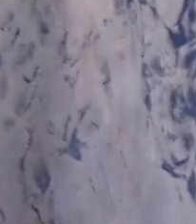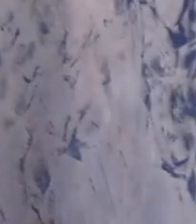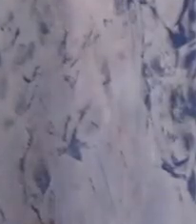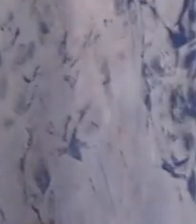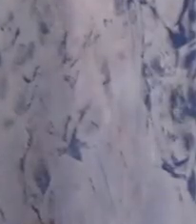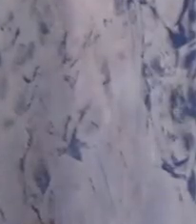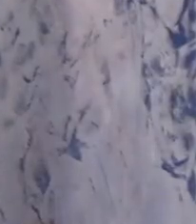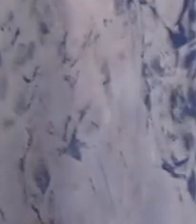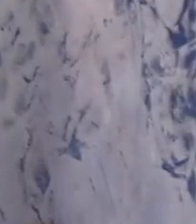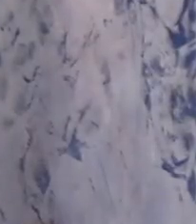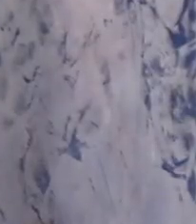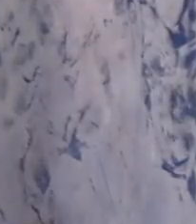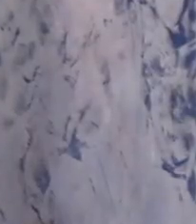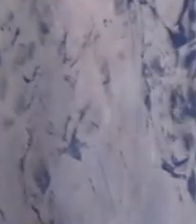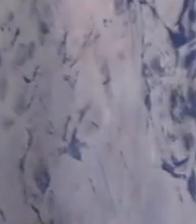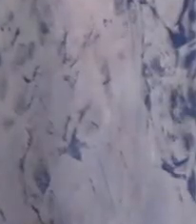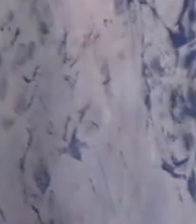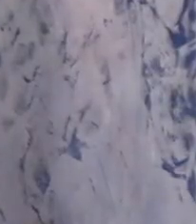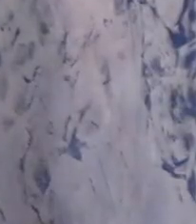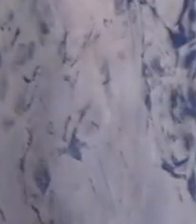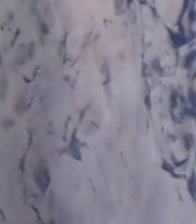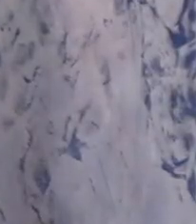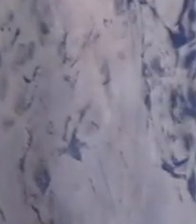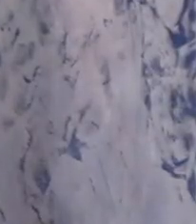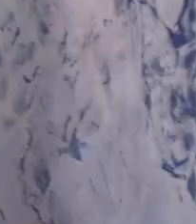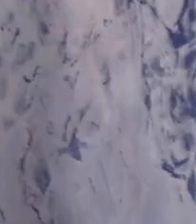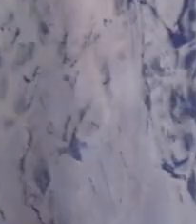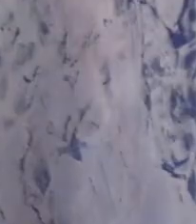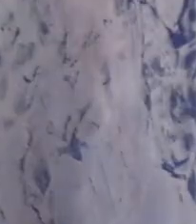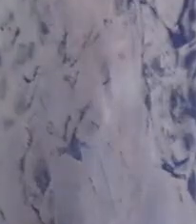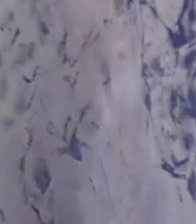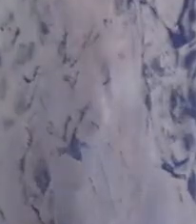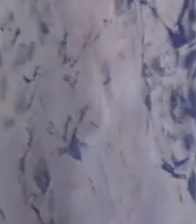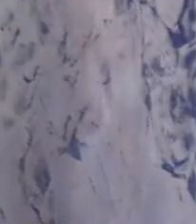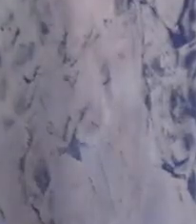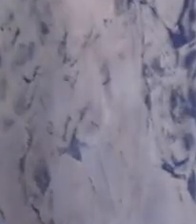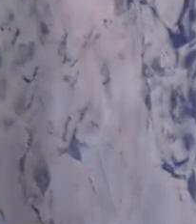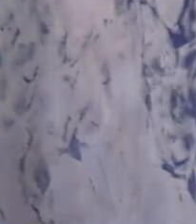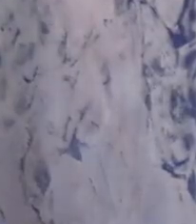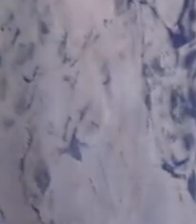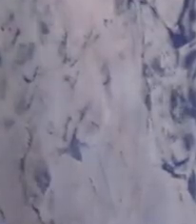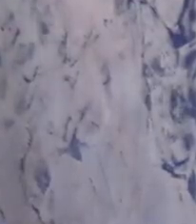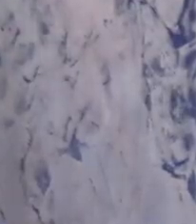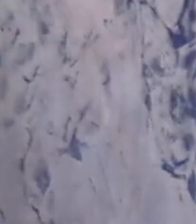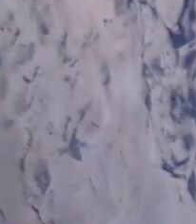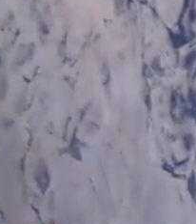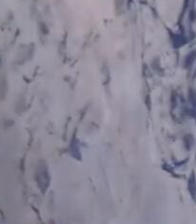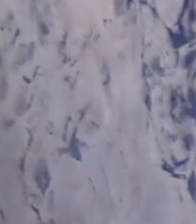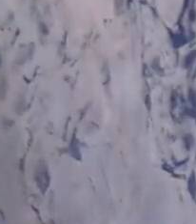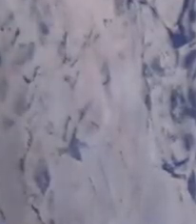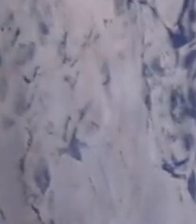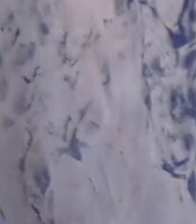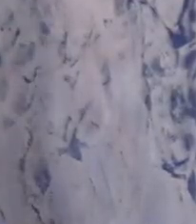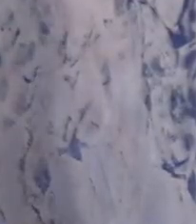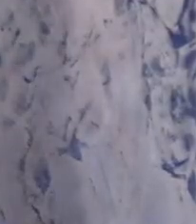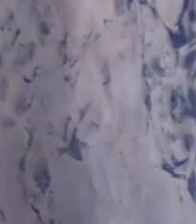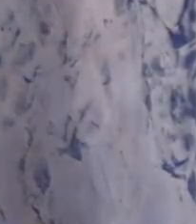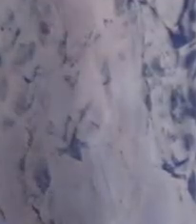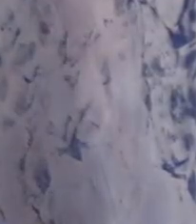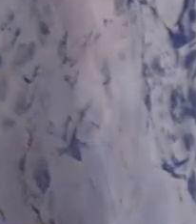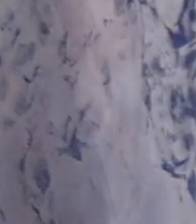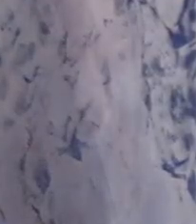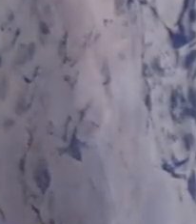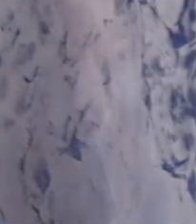mzalendo. Je, wewe? Mimi ni Mkenya mzalendo daima. Welcome to